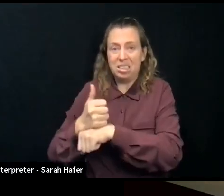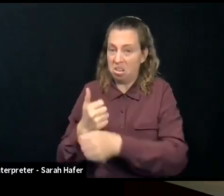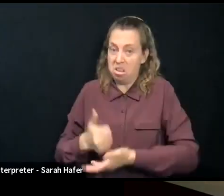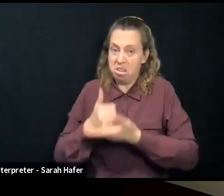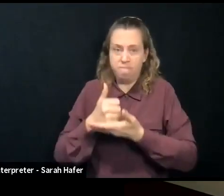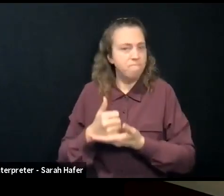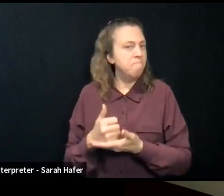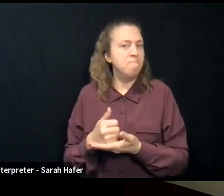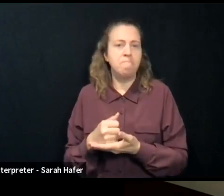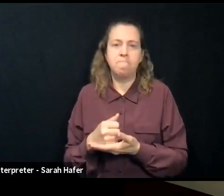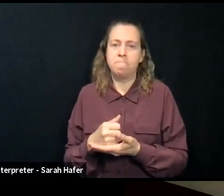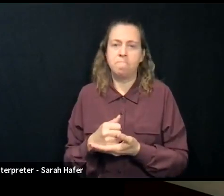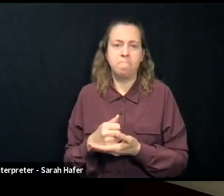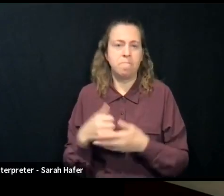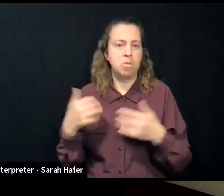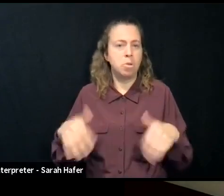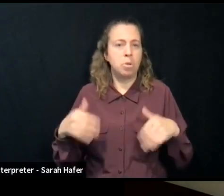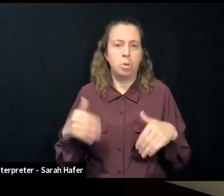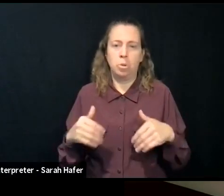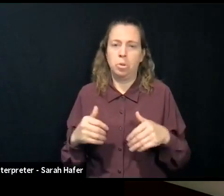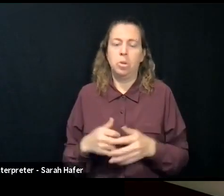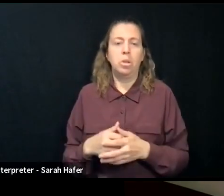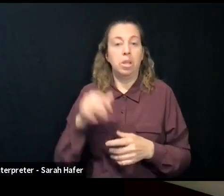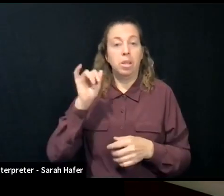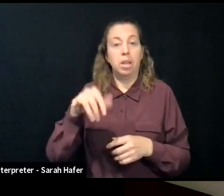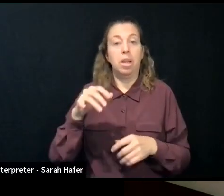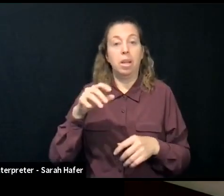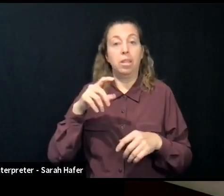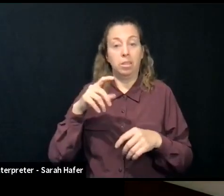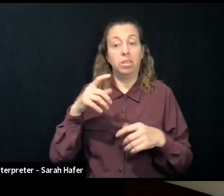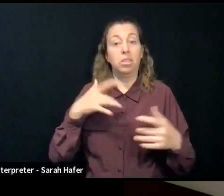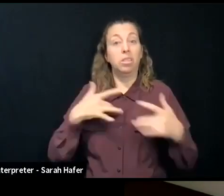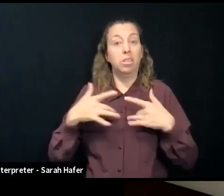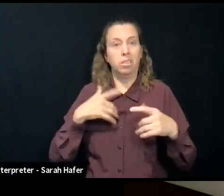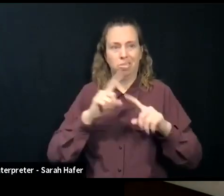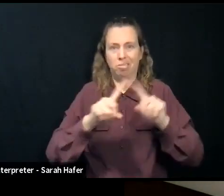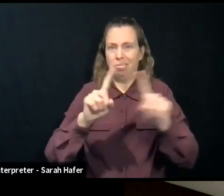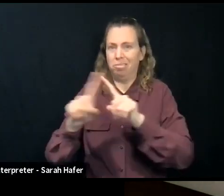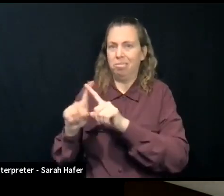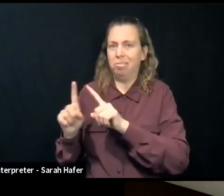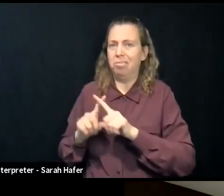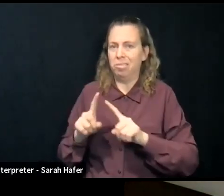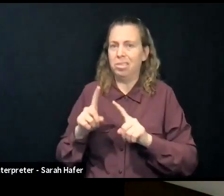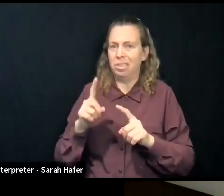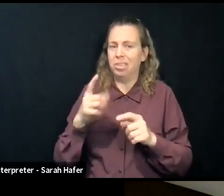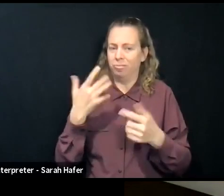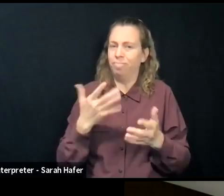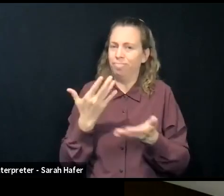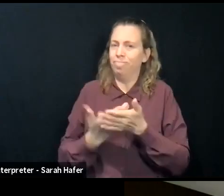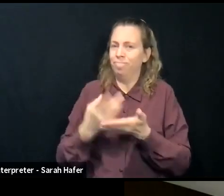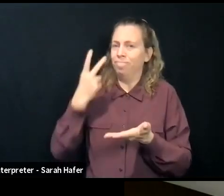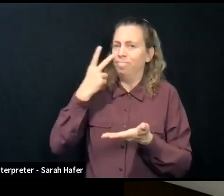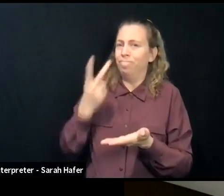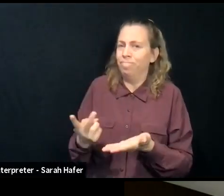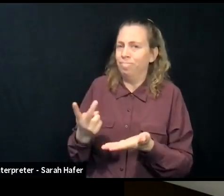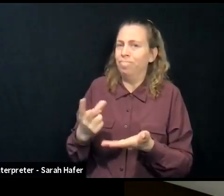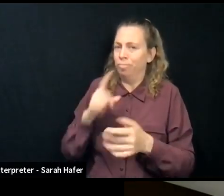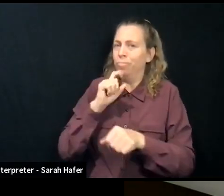variants of concern are variants for which we have evidence for those particular concerns.